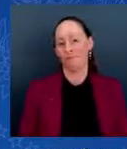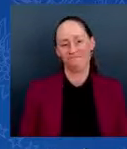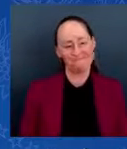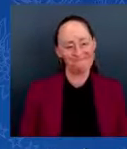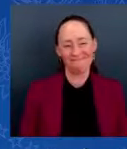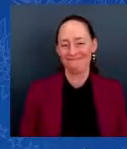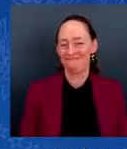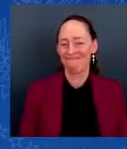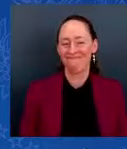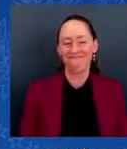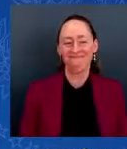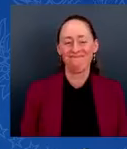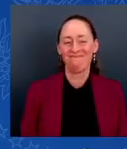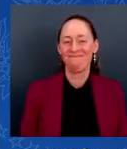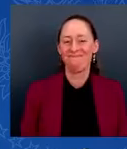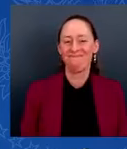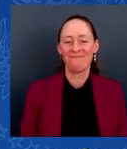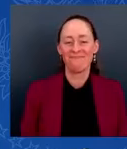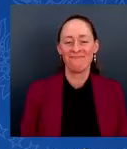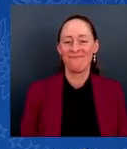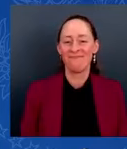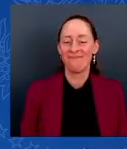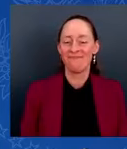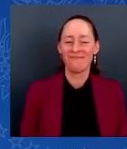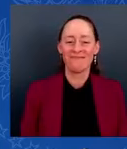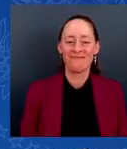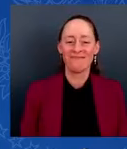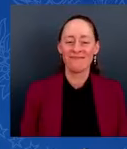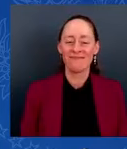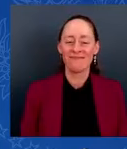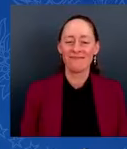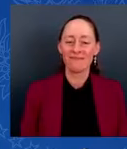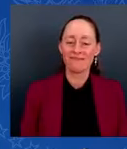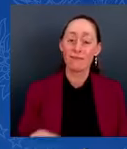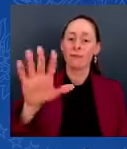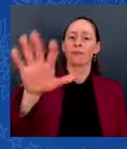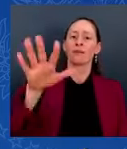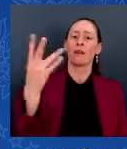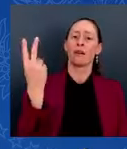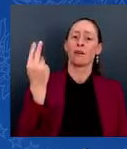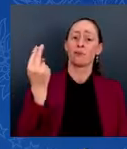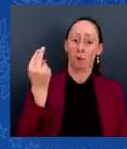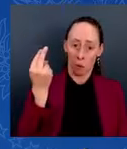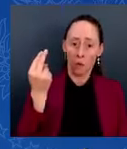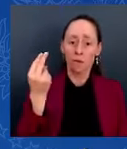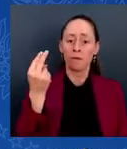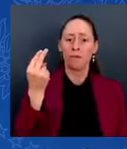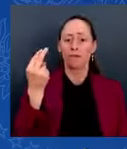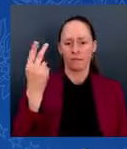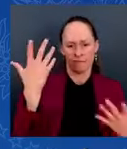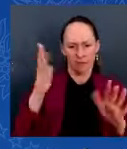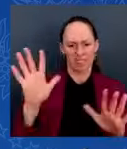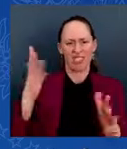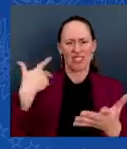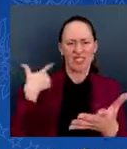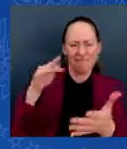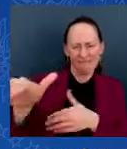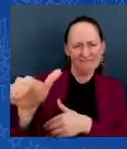2 years ago, we gave Medicare the power to negotiate lower prescription drug prices for the first time in